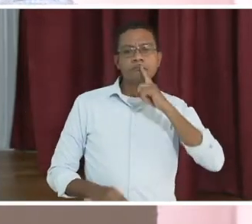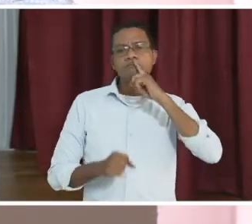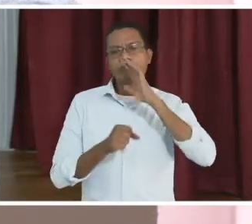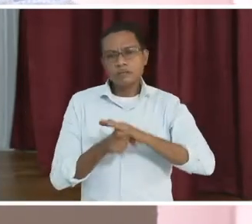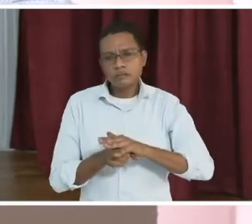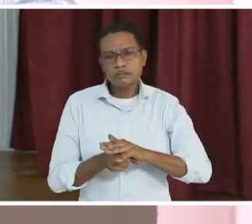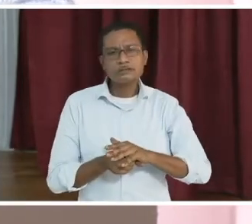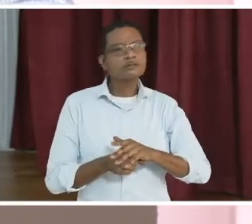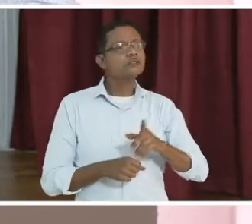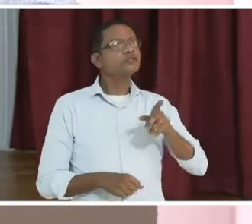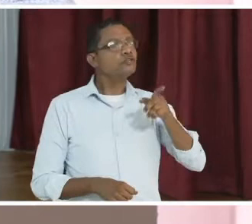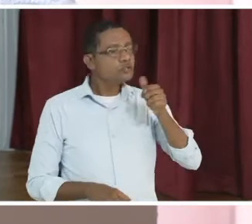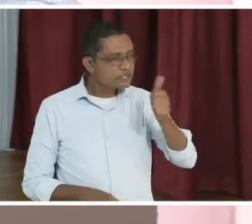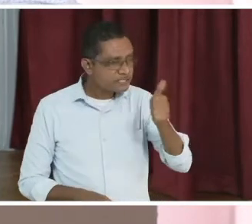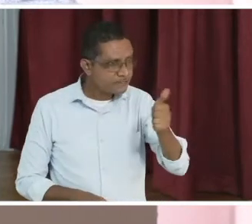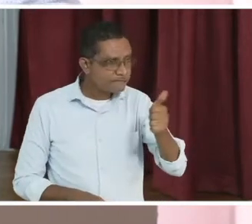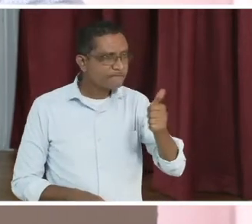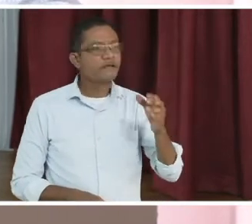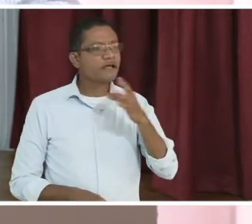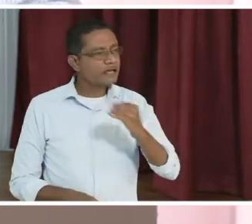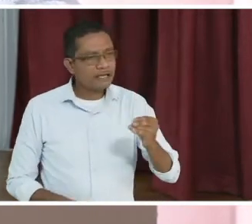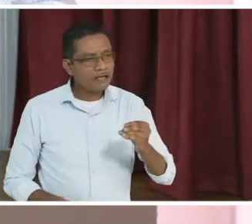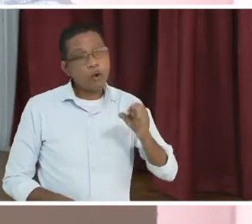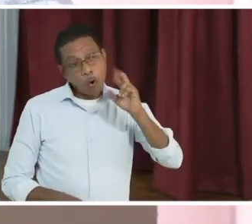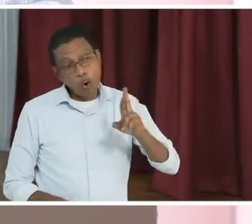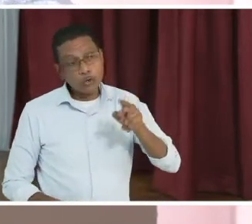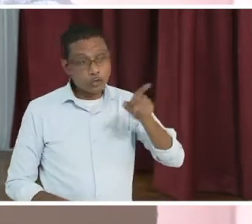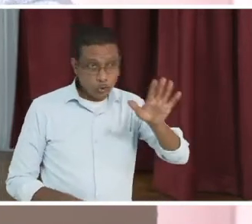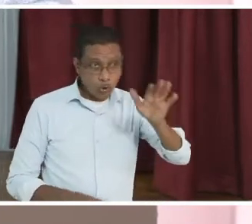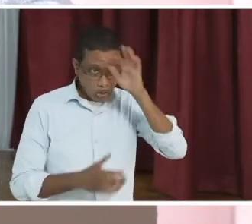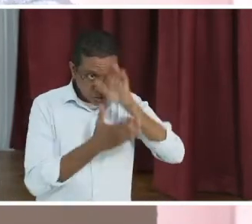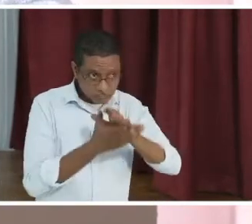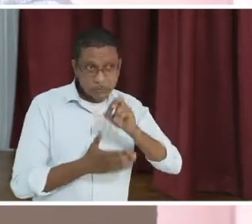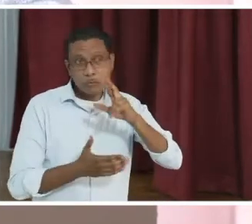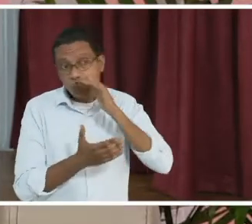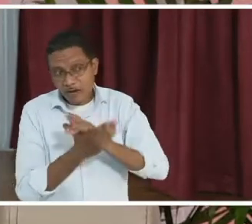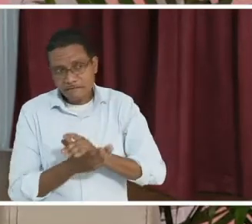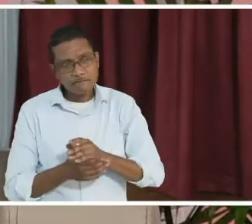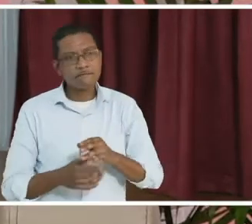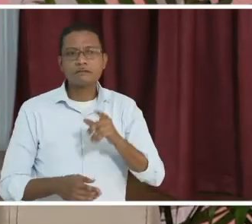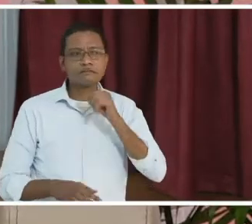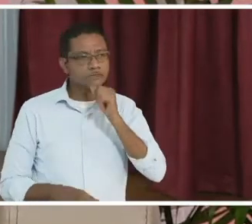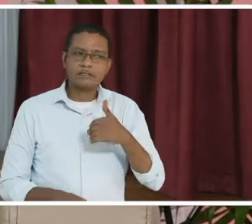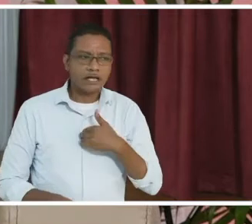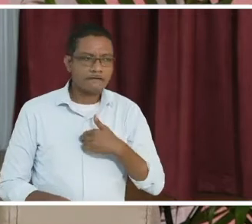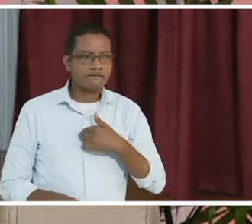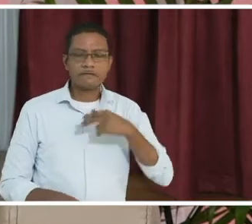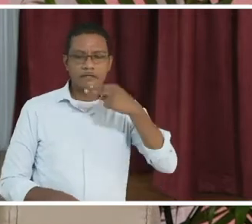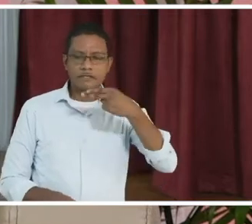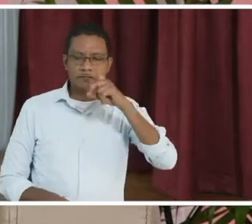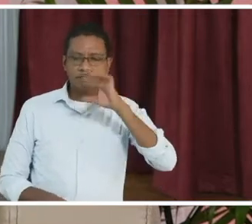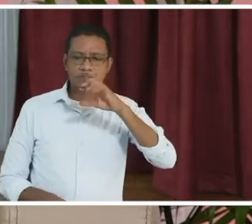not own or co-own property. So it goes a little in depth. Right. To clarify that. Yes. That, of course, then leads to other discussions as to